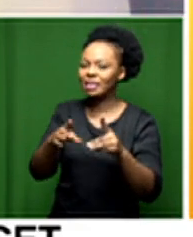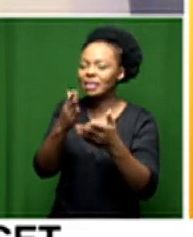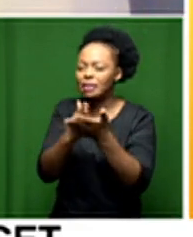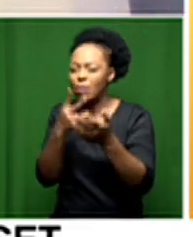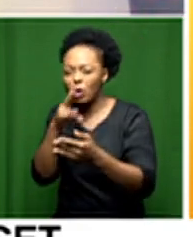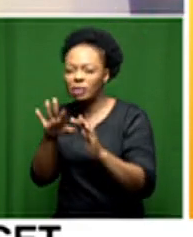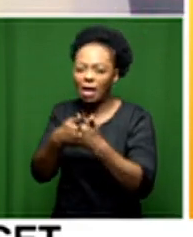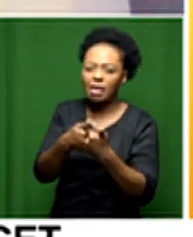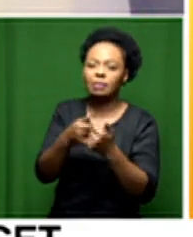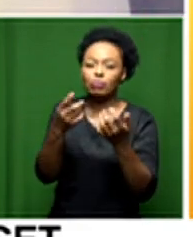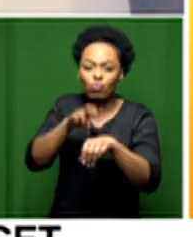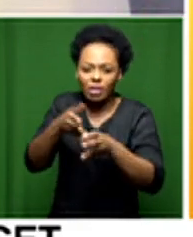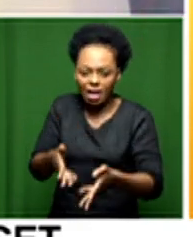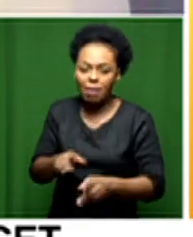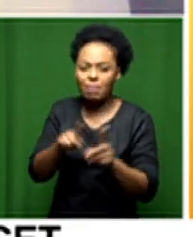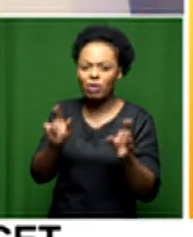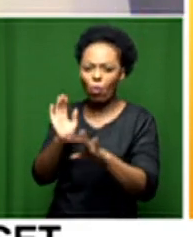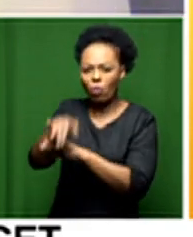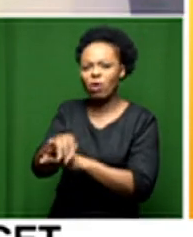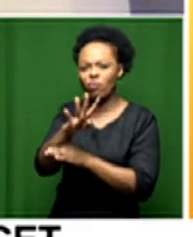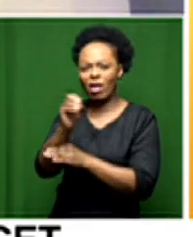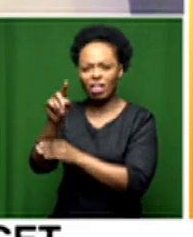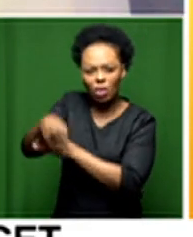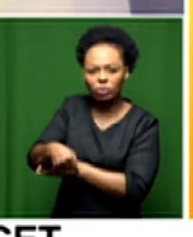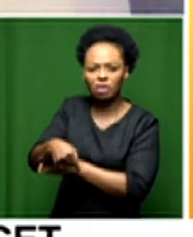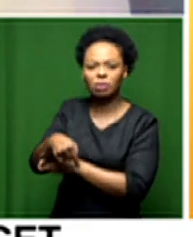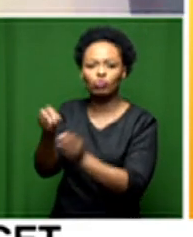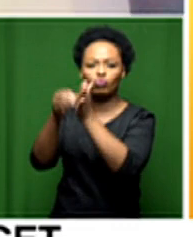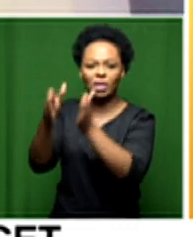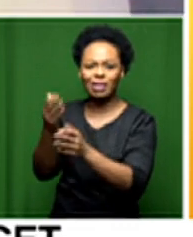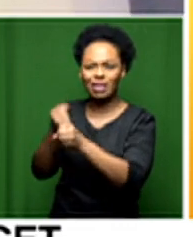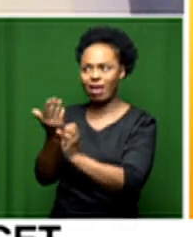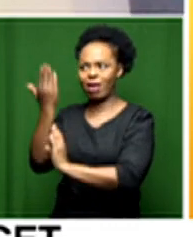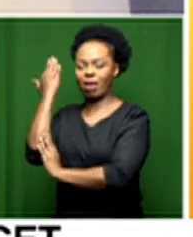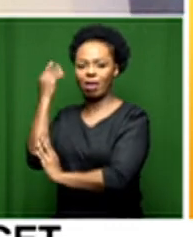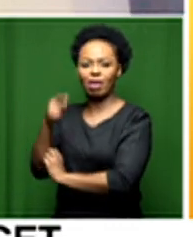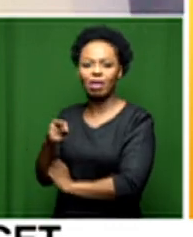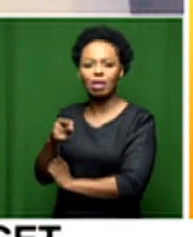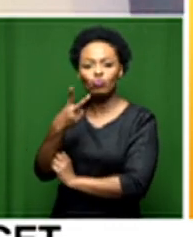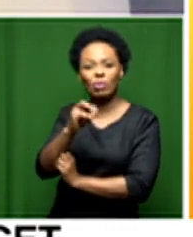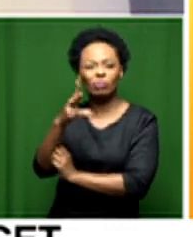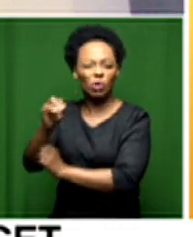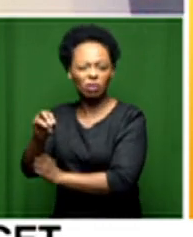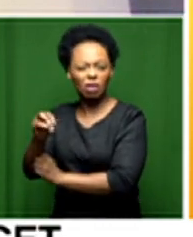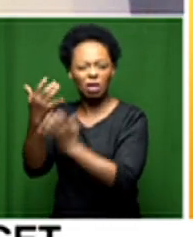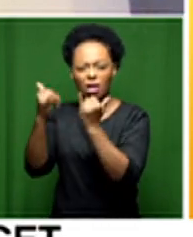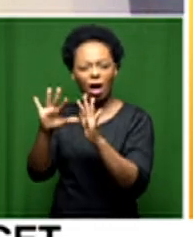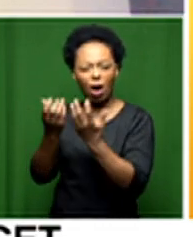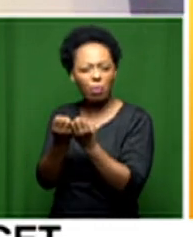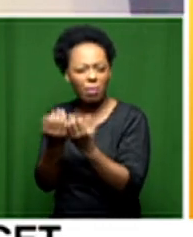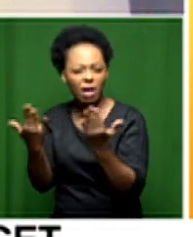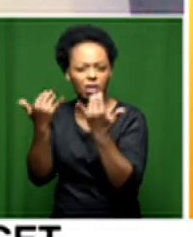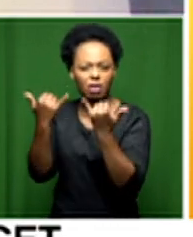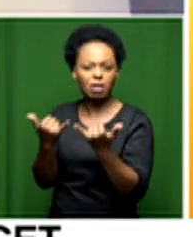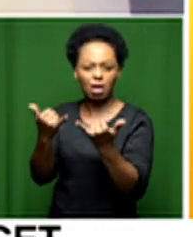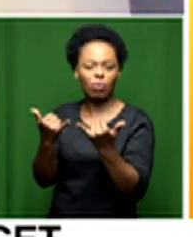those 450,000 students that you talk about from last year, the previous academic year goes, how many of them